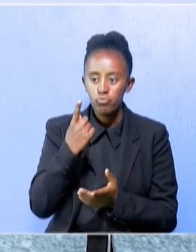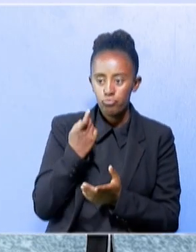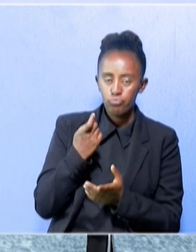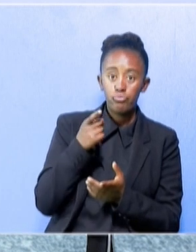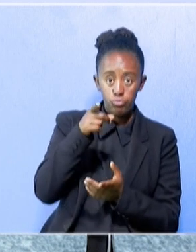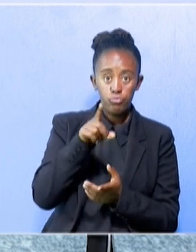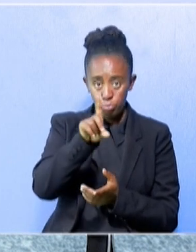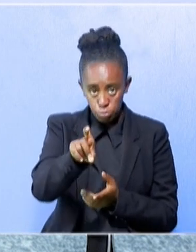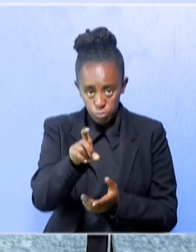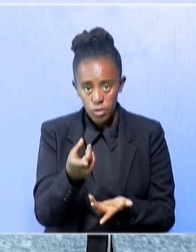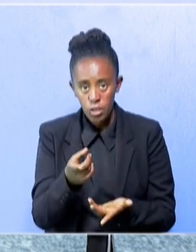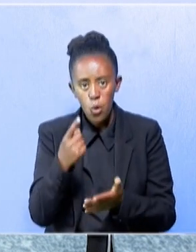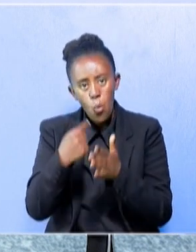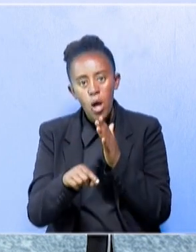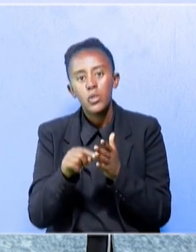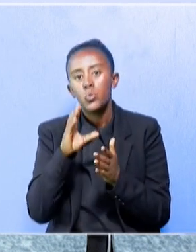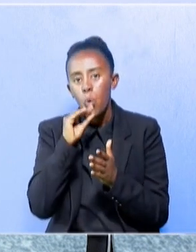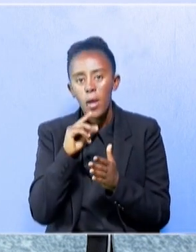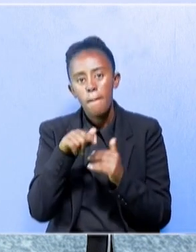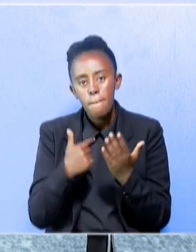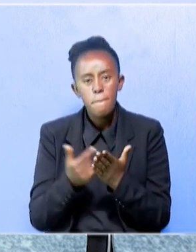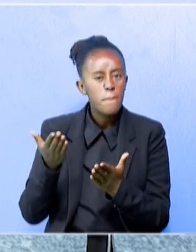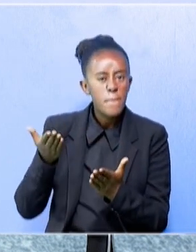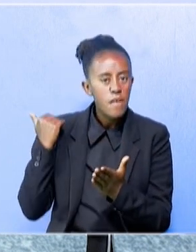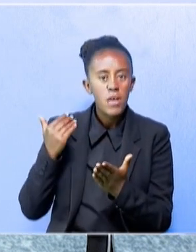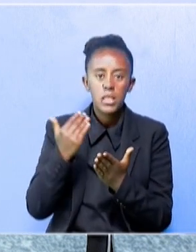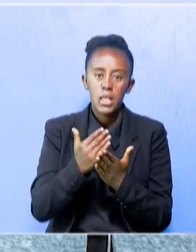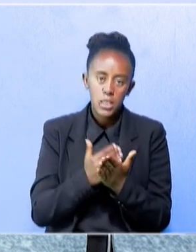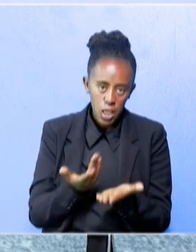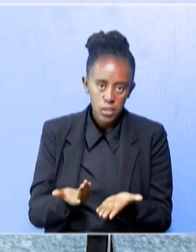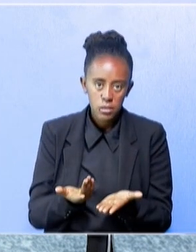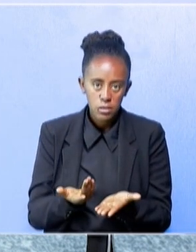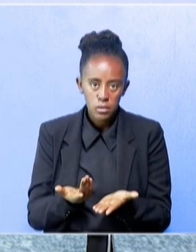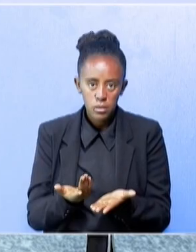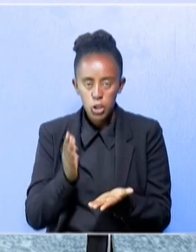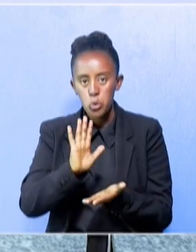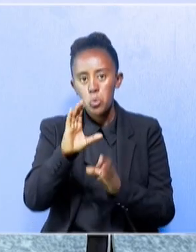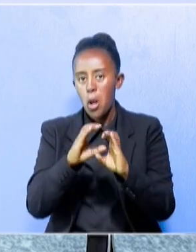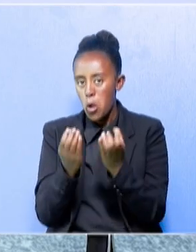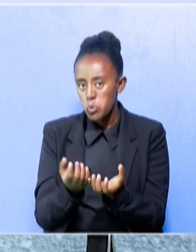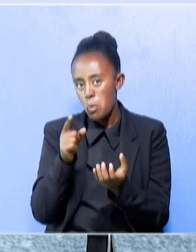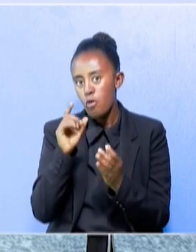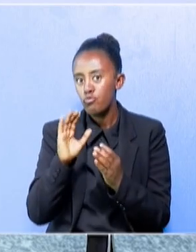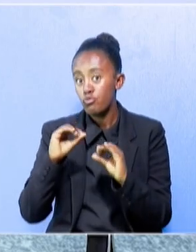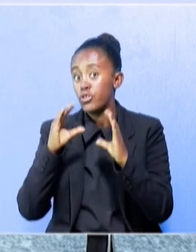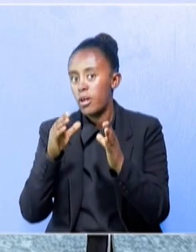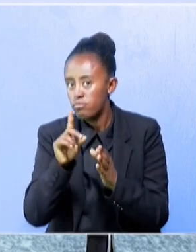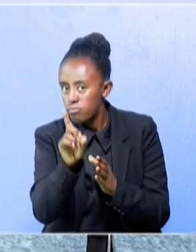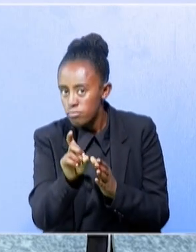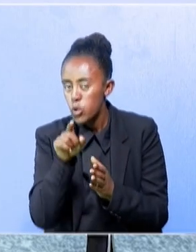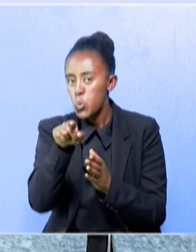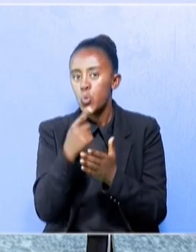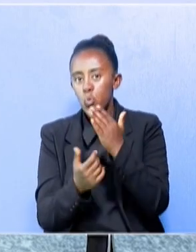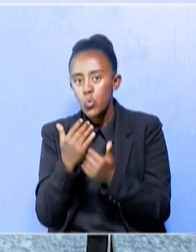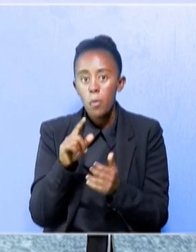you what you are talking about in the previous lesson in your classroom by your teacher, you are going to talk